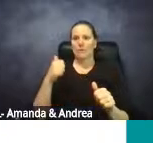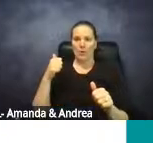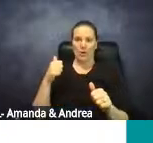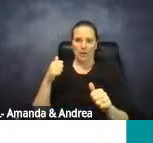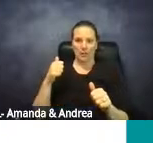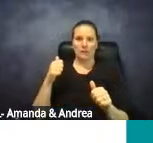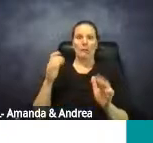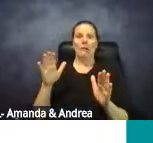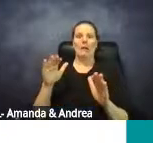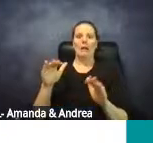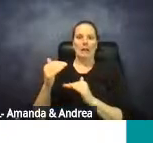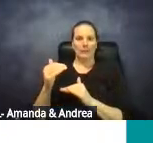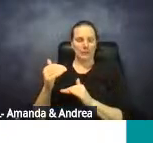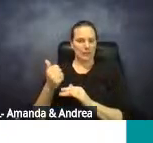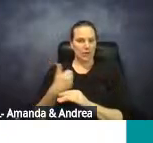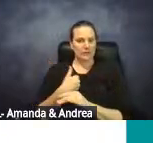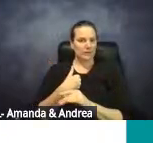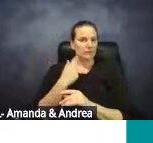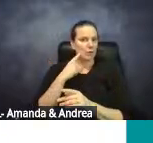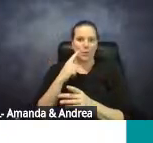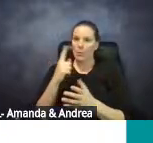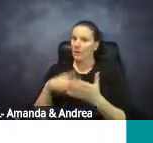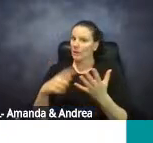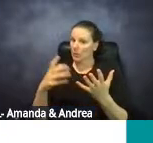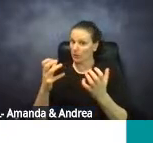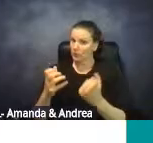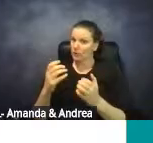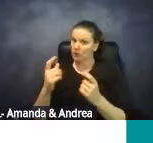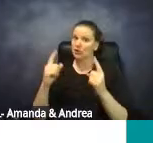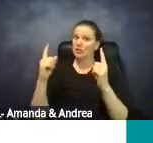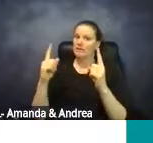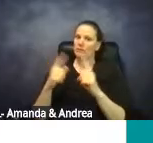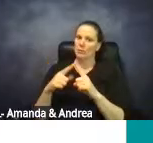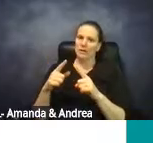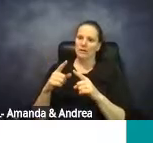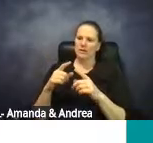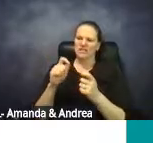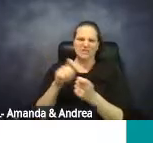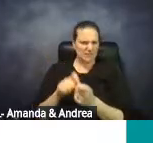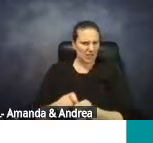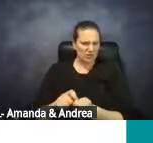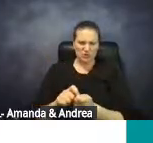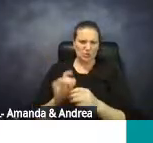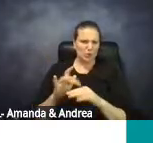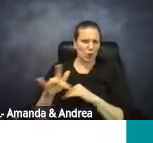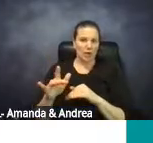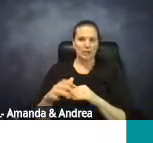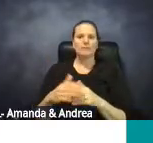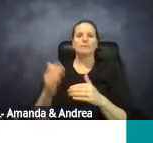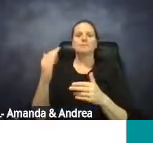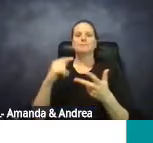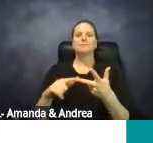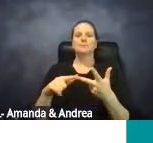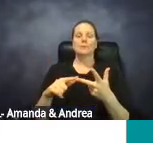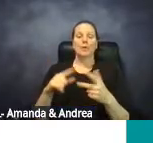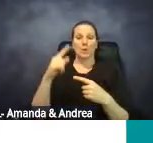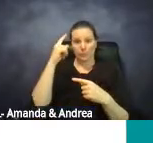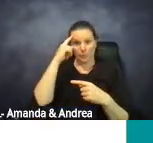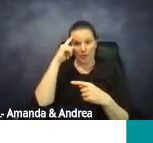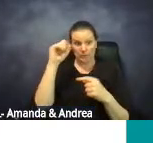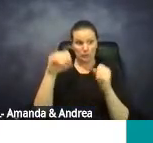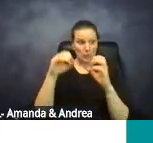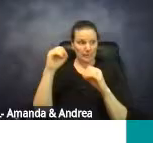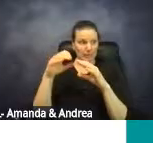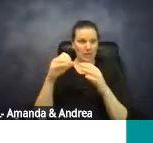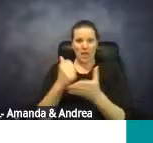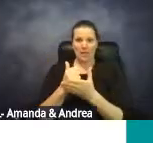ourselves in what we hope to achieve by not getting stuck in the finer details too early. Then came brainstorming, which helped to put our visions into